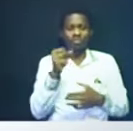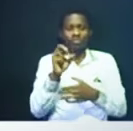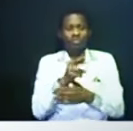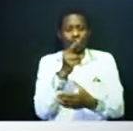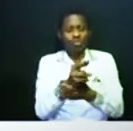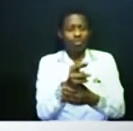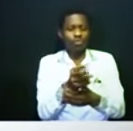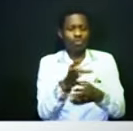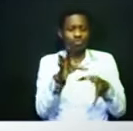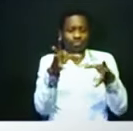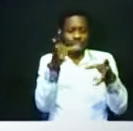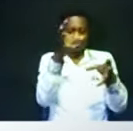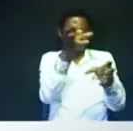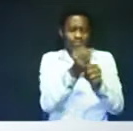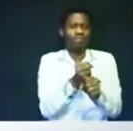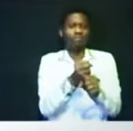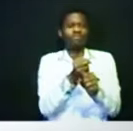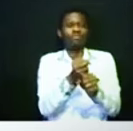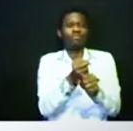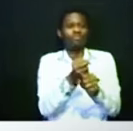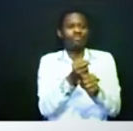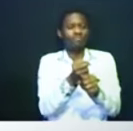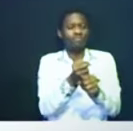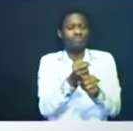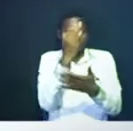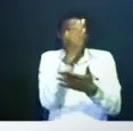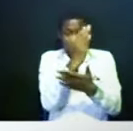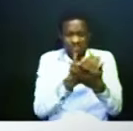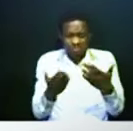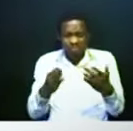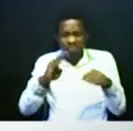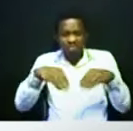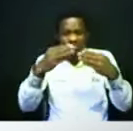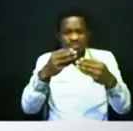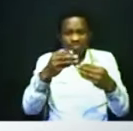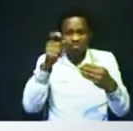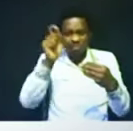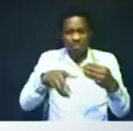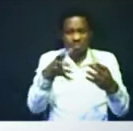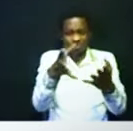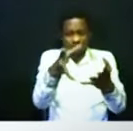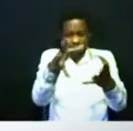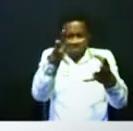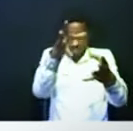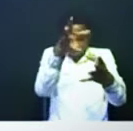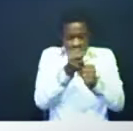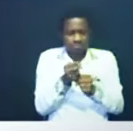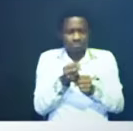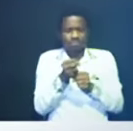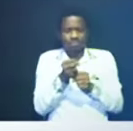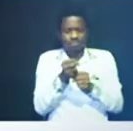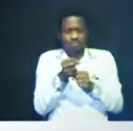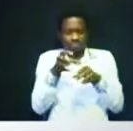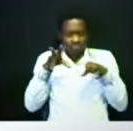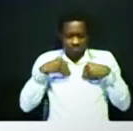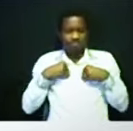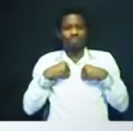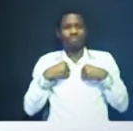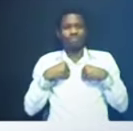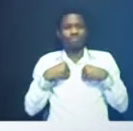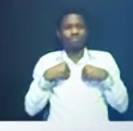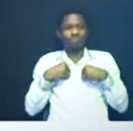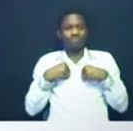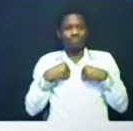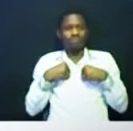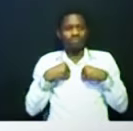something that is offered. So he says that get rid of all filth and accept the word of God. This is an